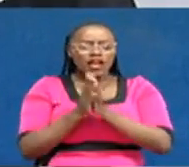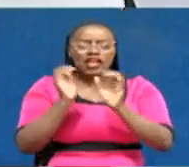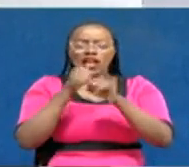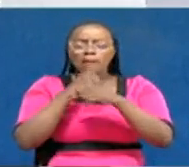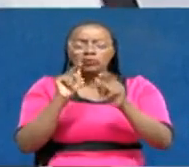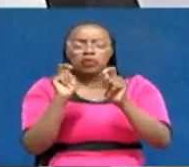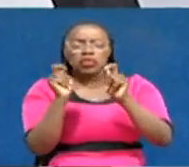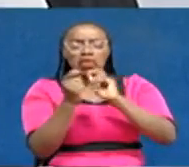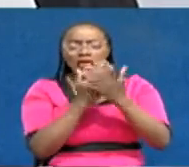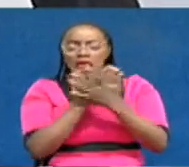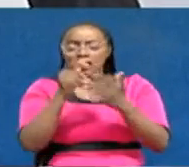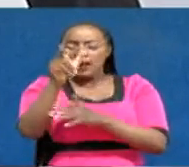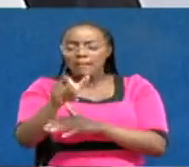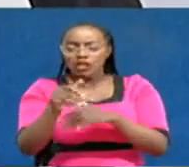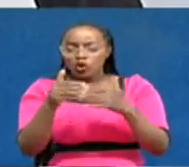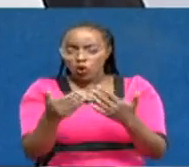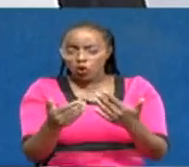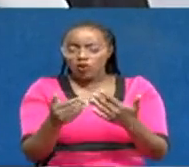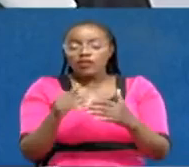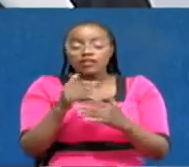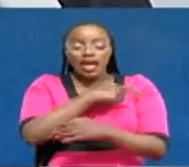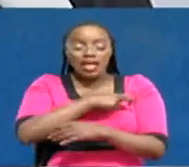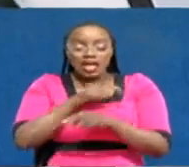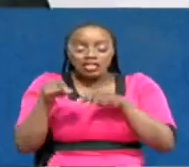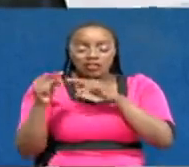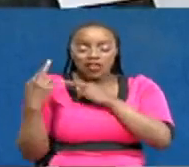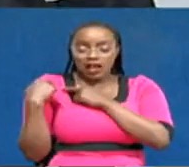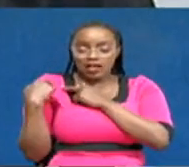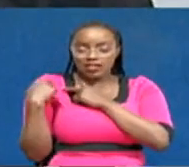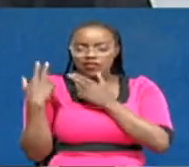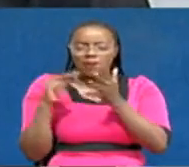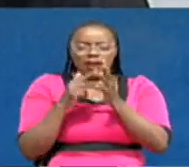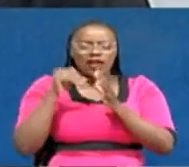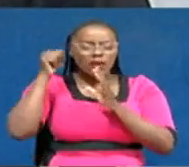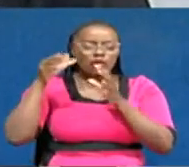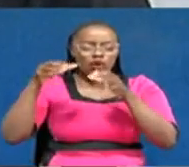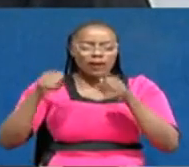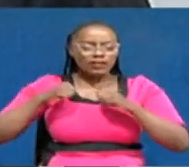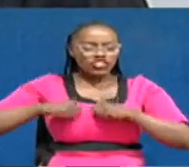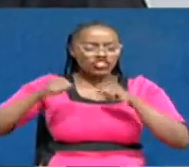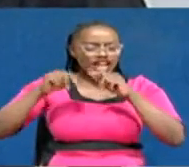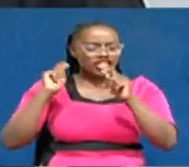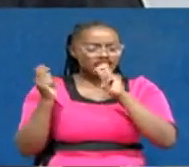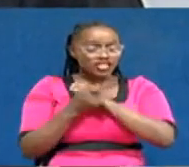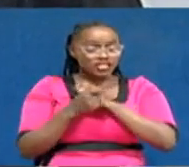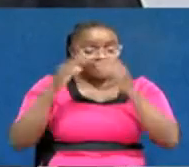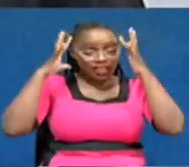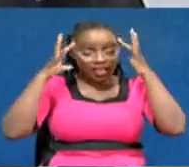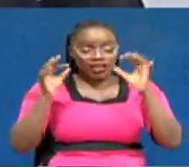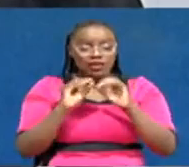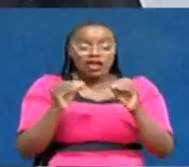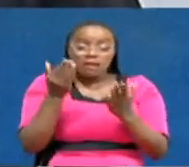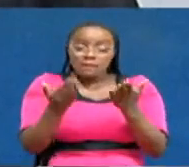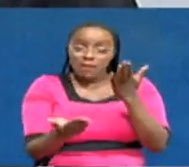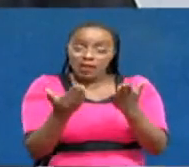cannot be overturned by anyone other than the delegates themselves. So not even the party chair can reverse these decisions,